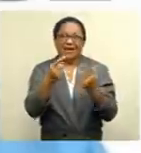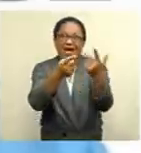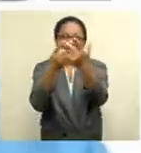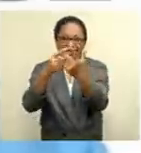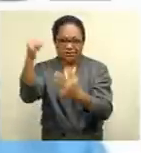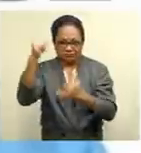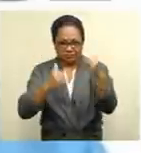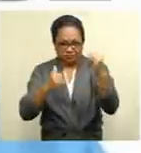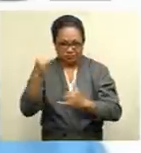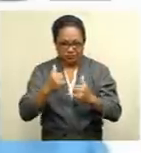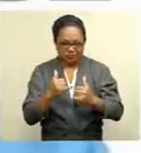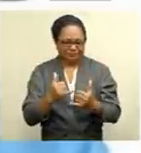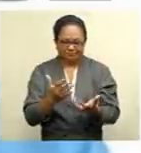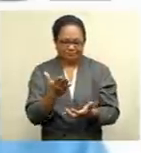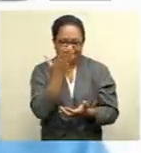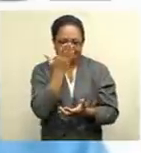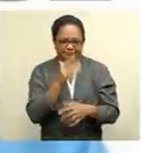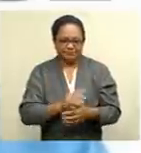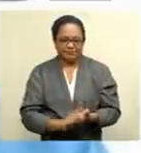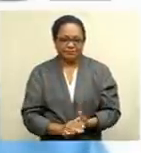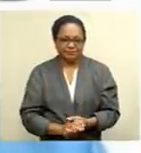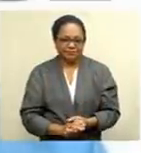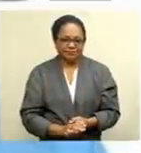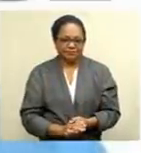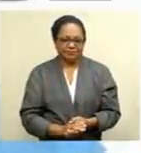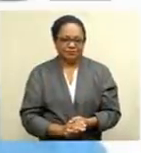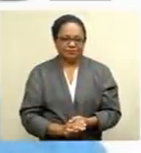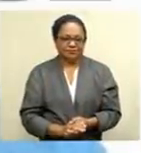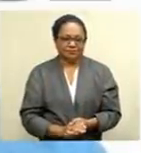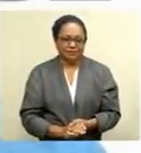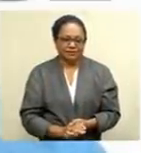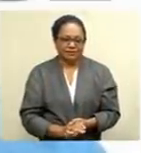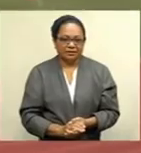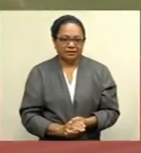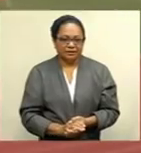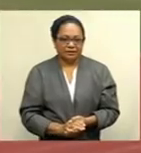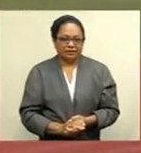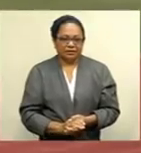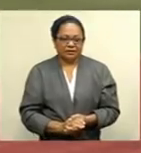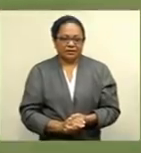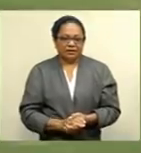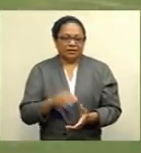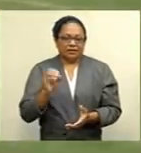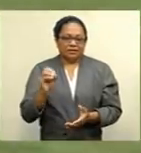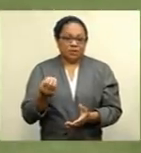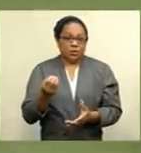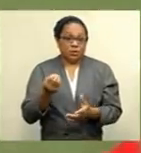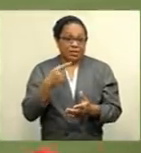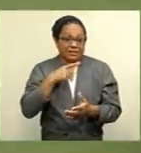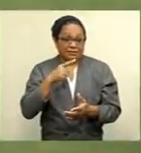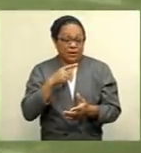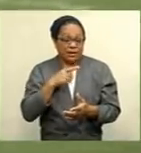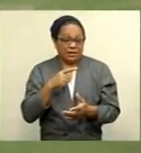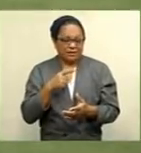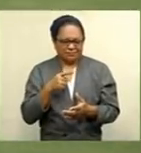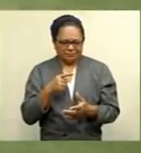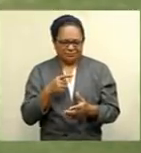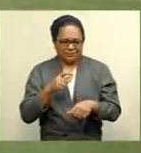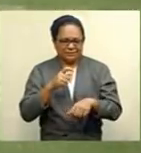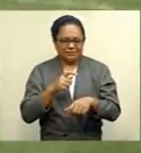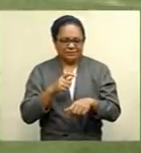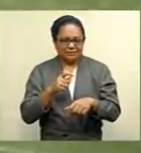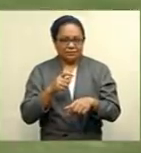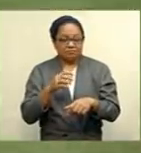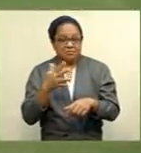season, we are unable to actually execute a full season, and that's why we're looking at a ninth